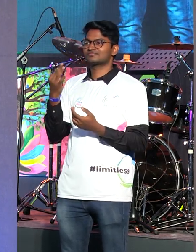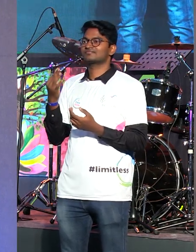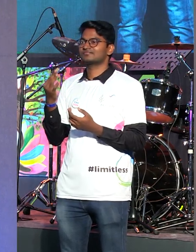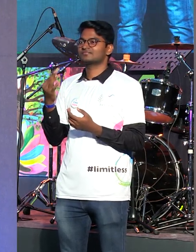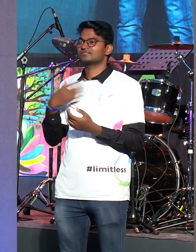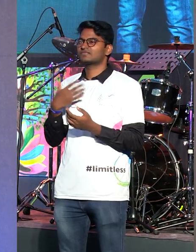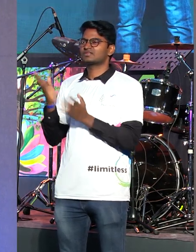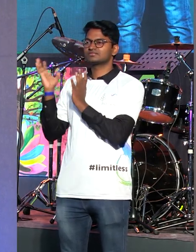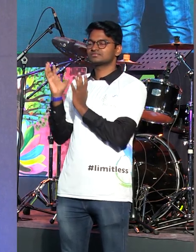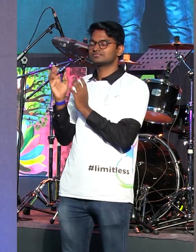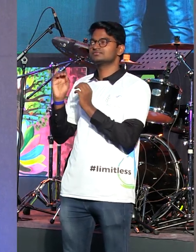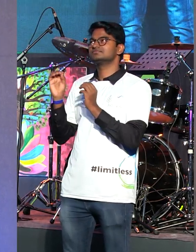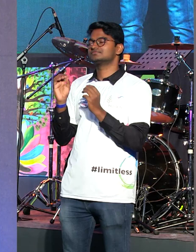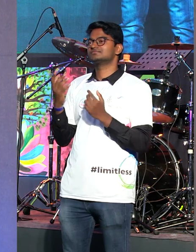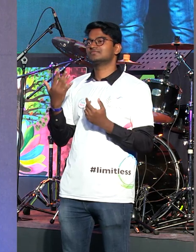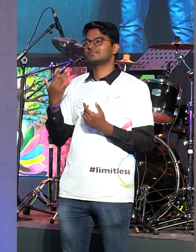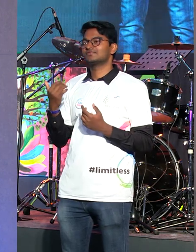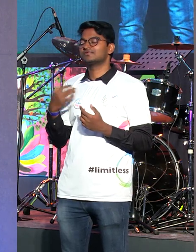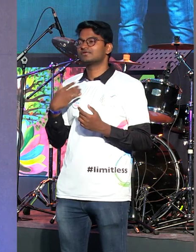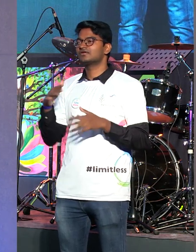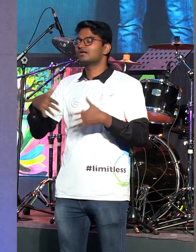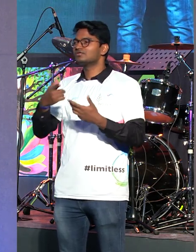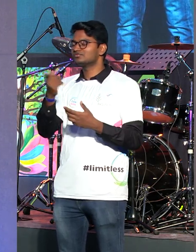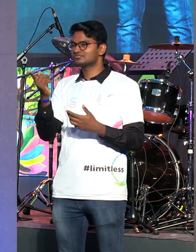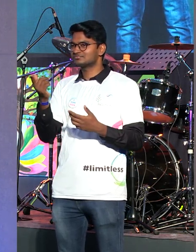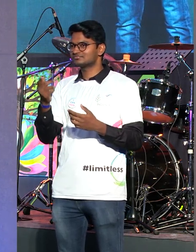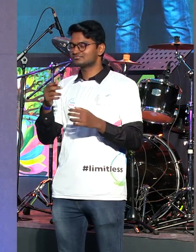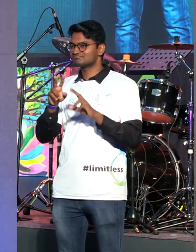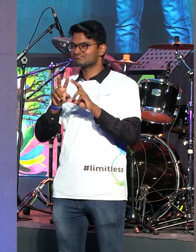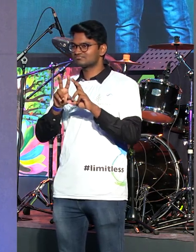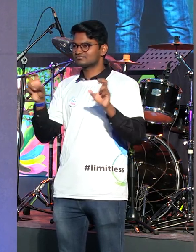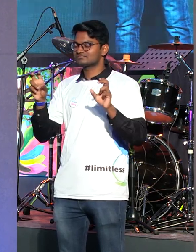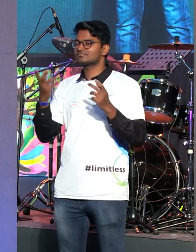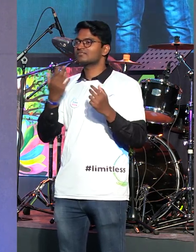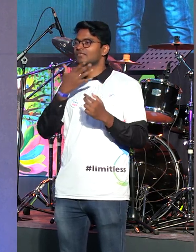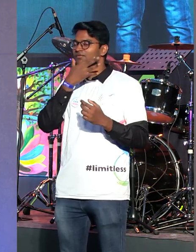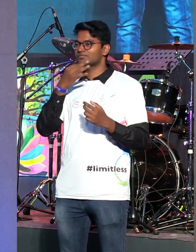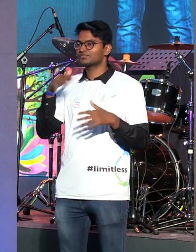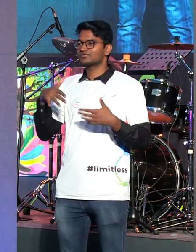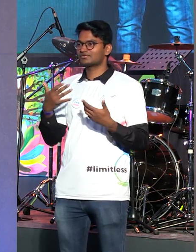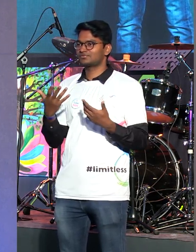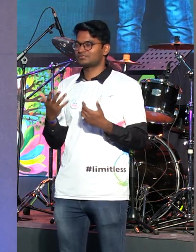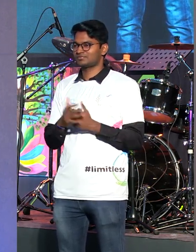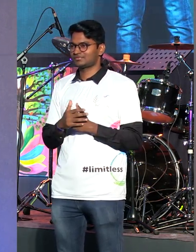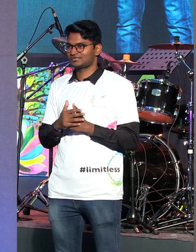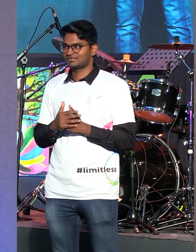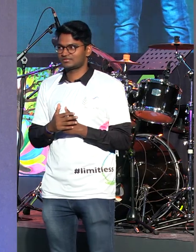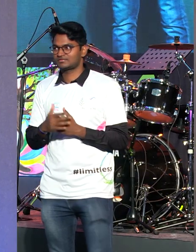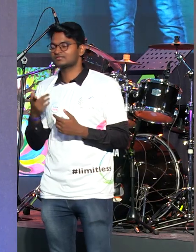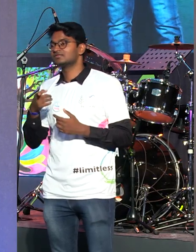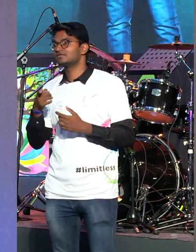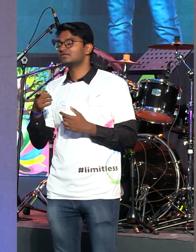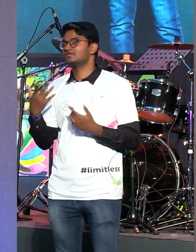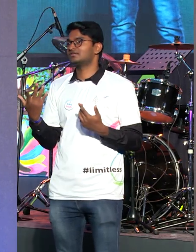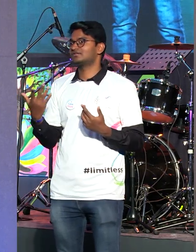than just being beautiful. And how do you define beauty? And, you know, we have standardized even the definition of beauty. So that's when